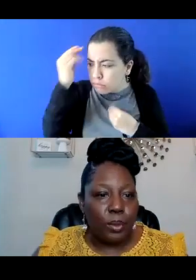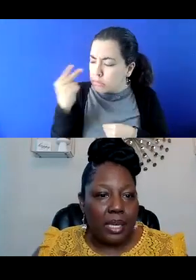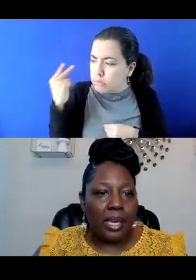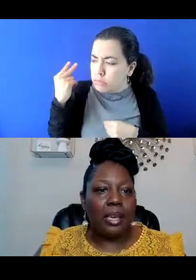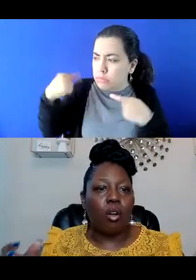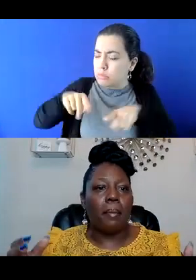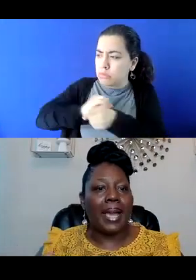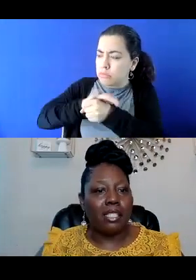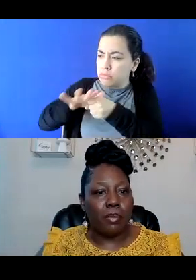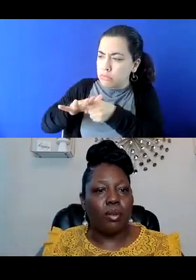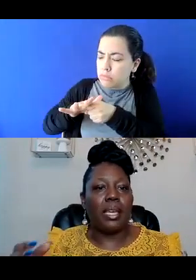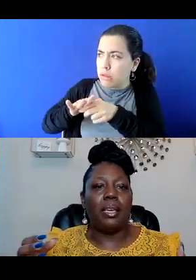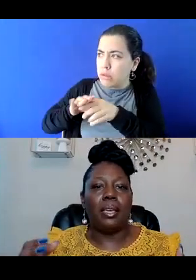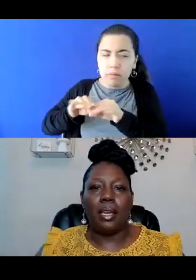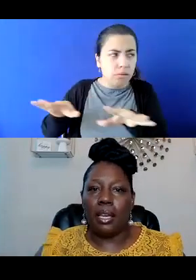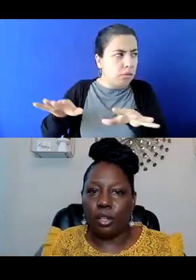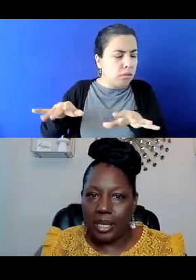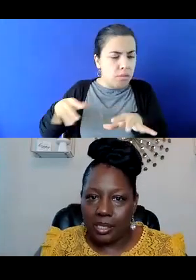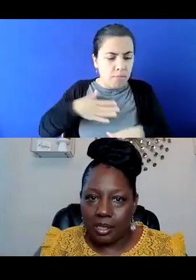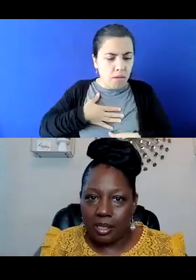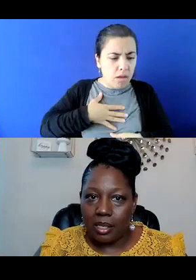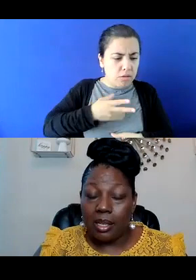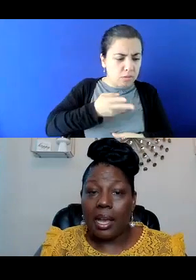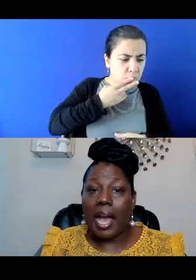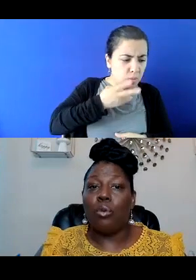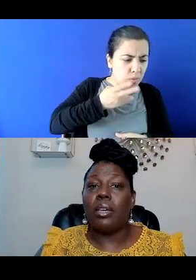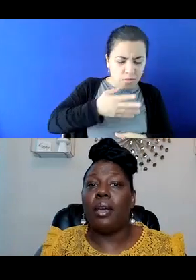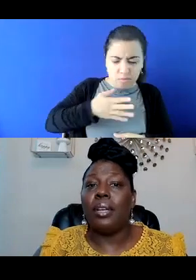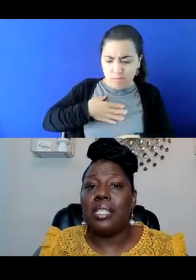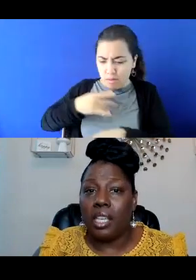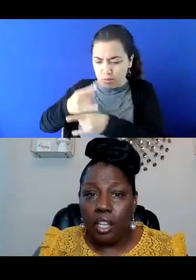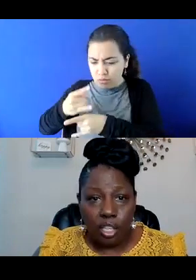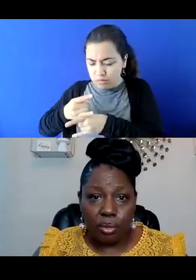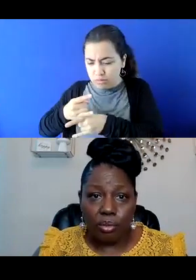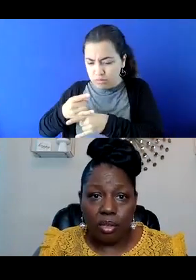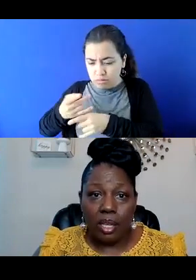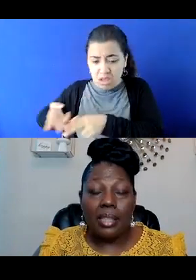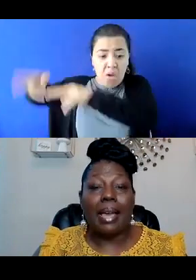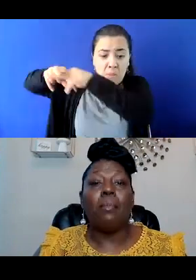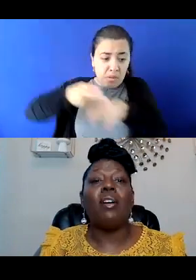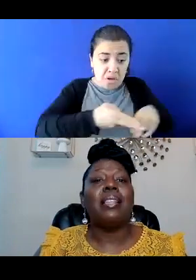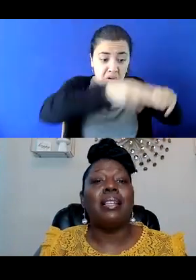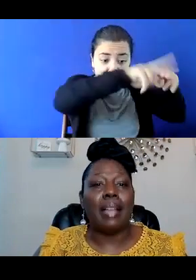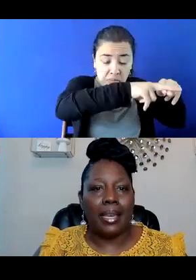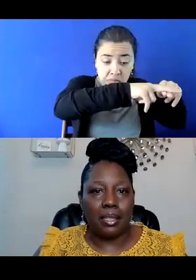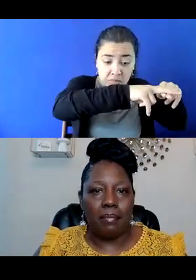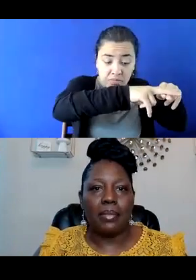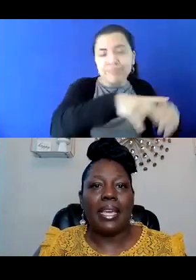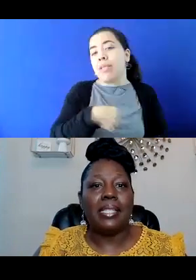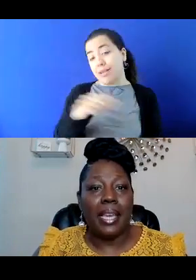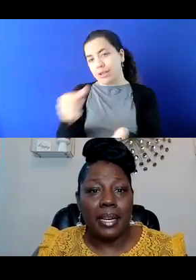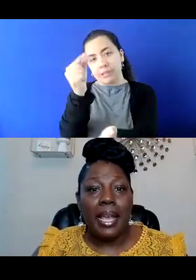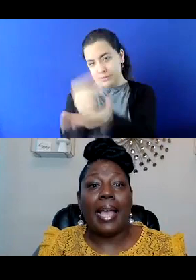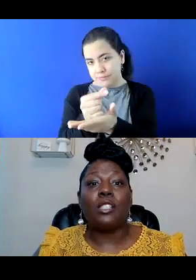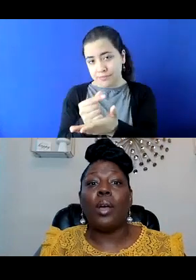my drinking or my smoking increase? I will guarantee you that more than likely